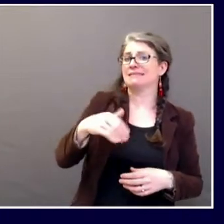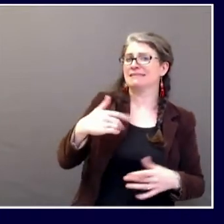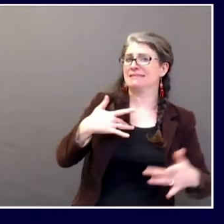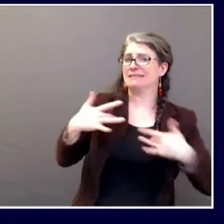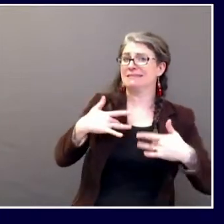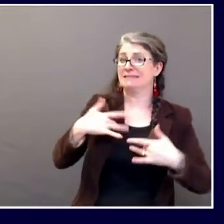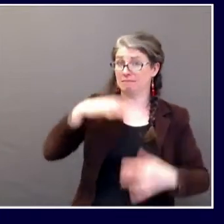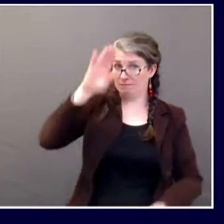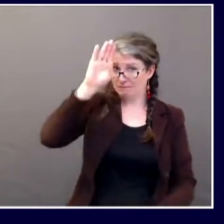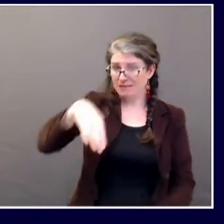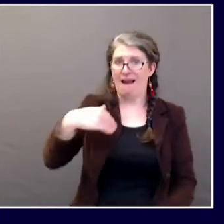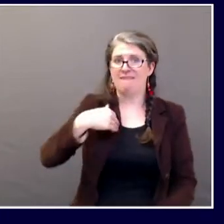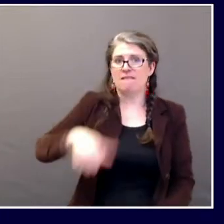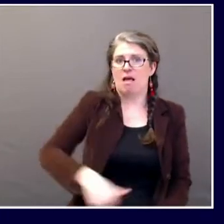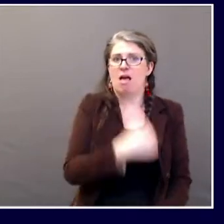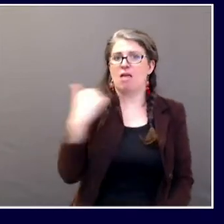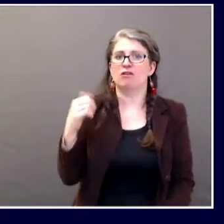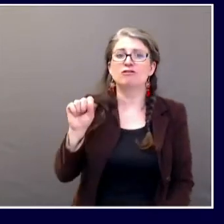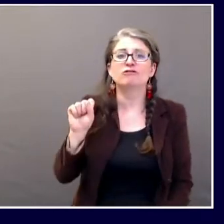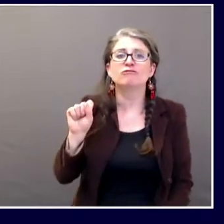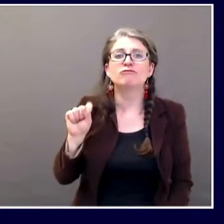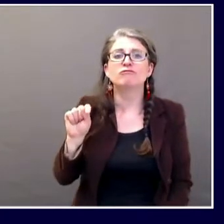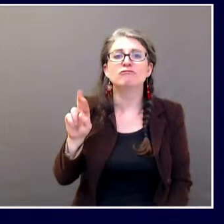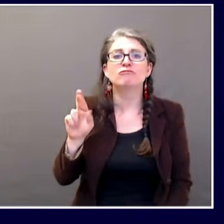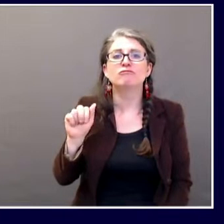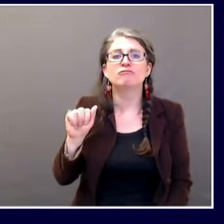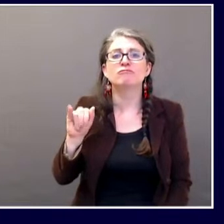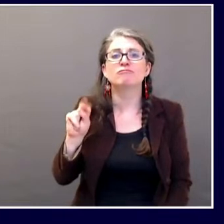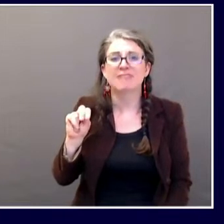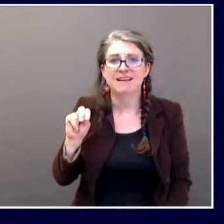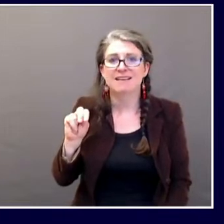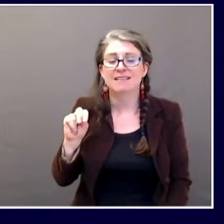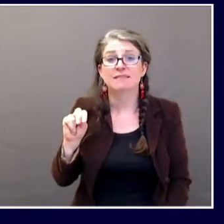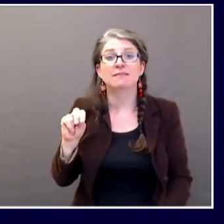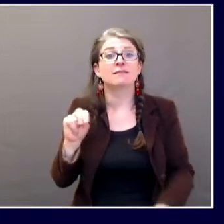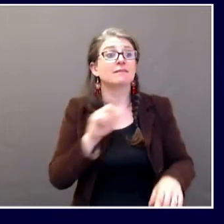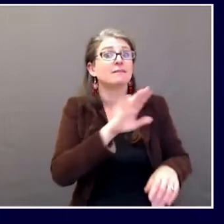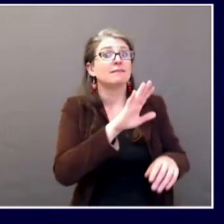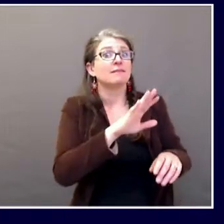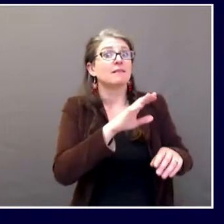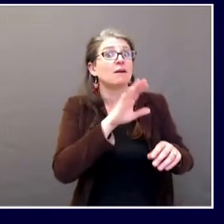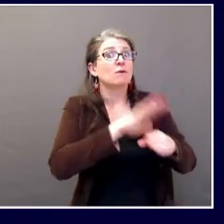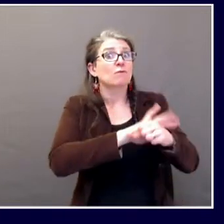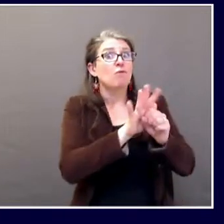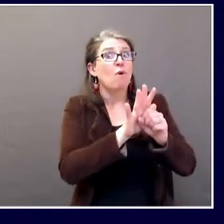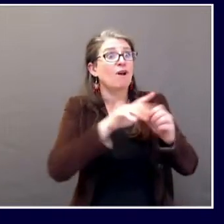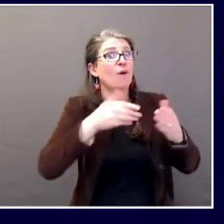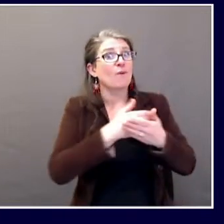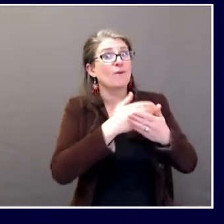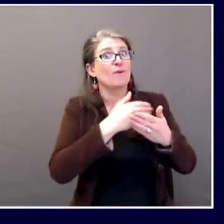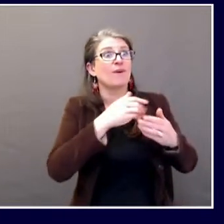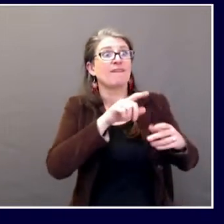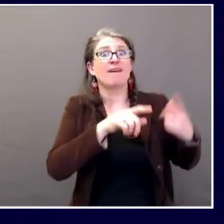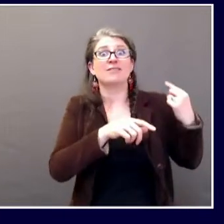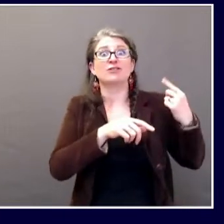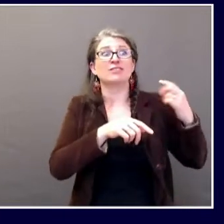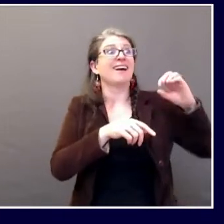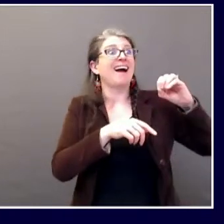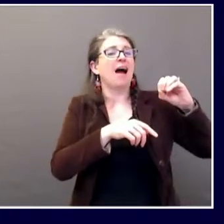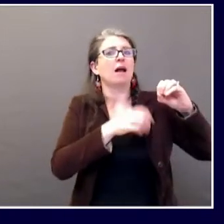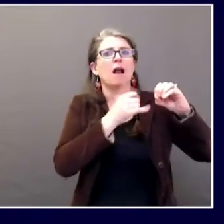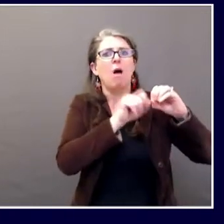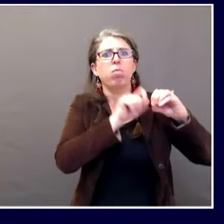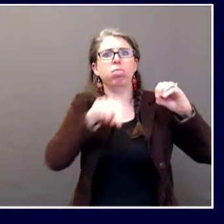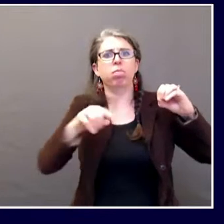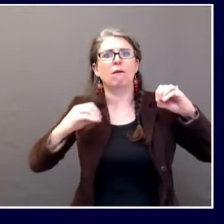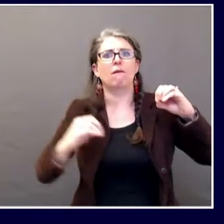surge. All of those things suggest that the steps that we've been taking since day one are things we need to keep up. Now is